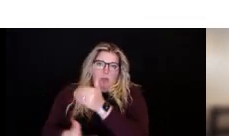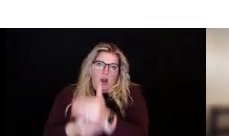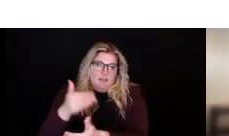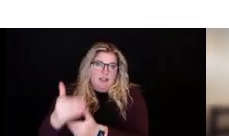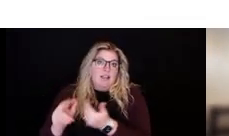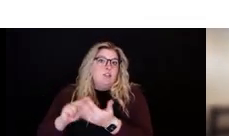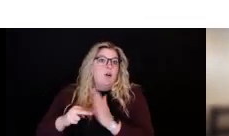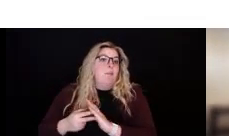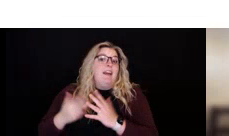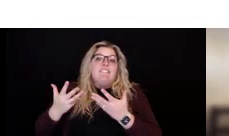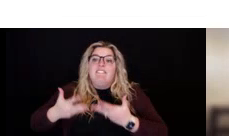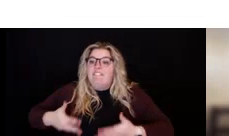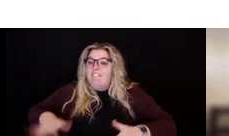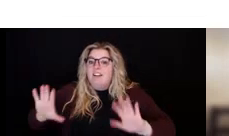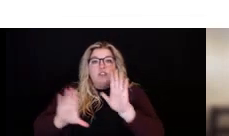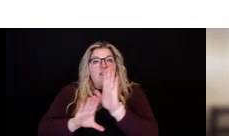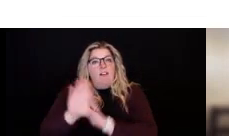was completed.